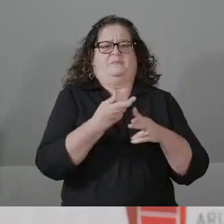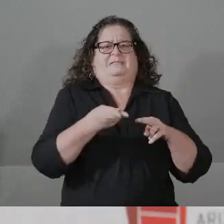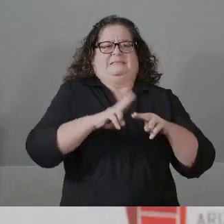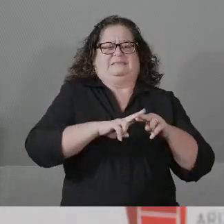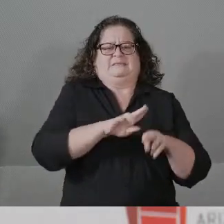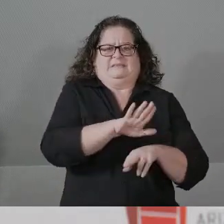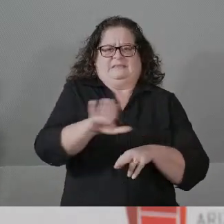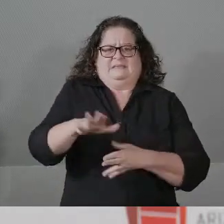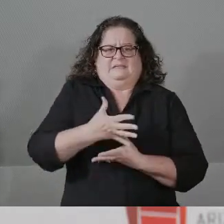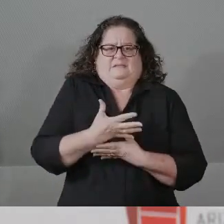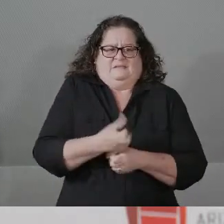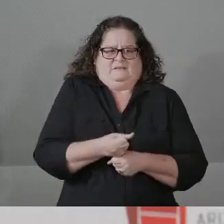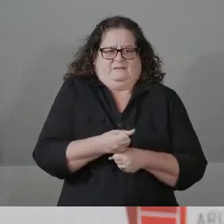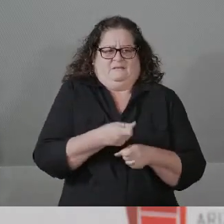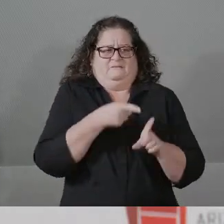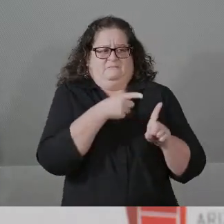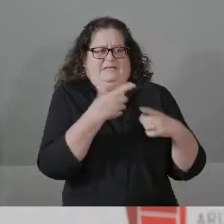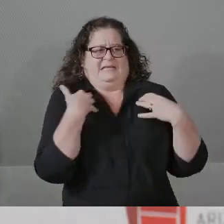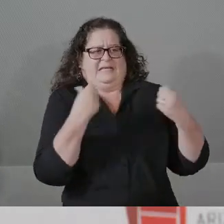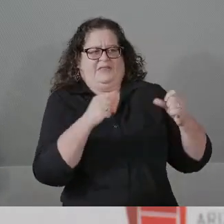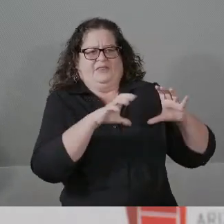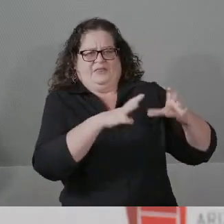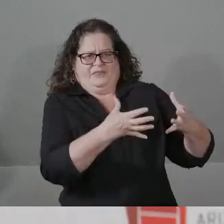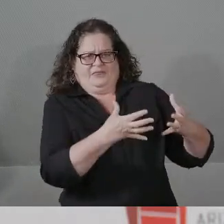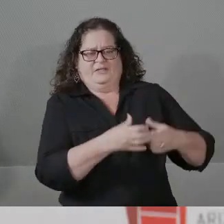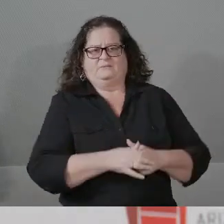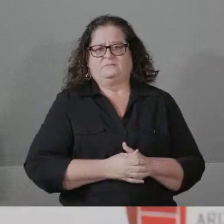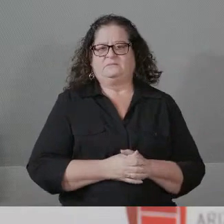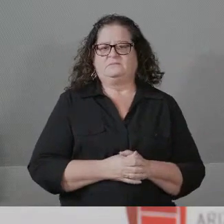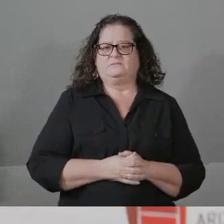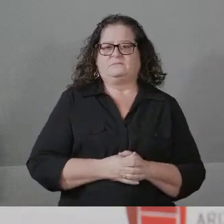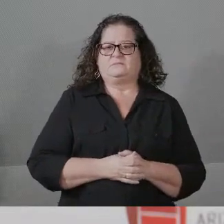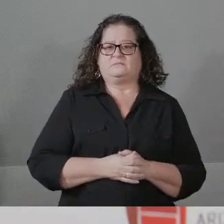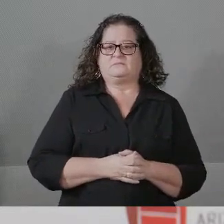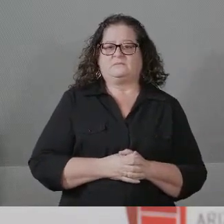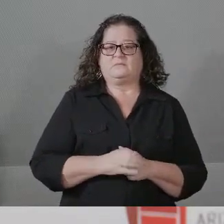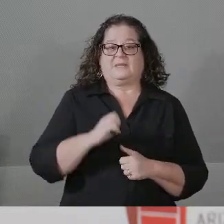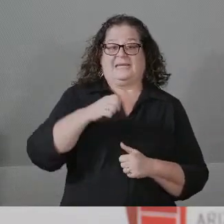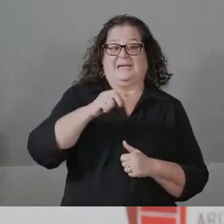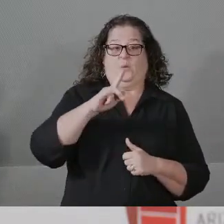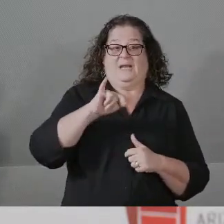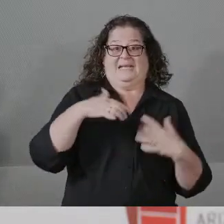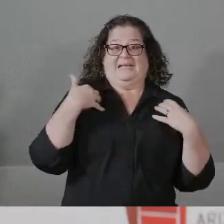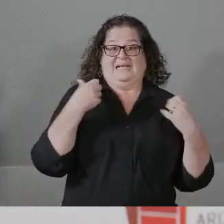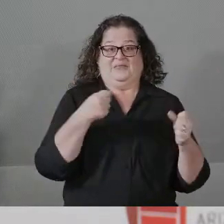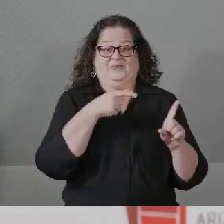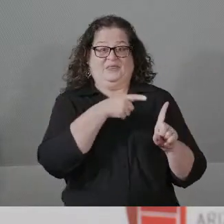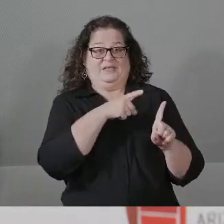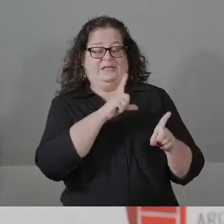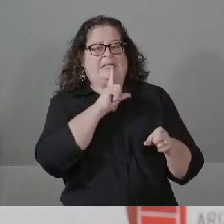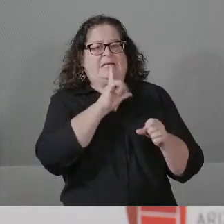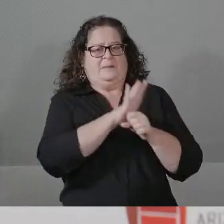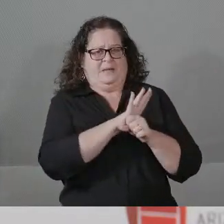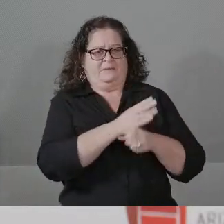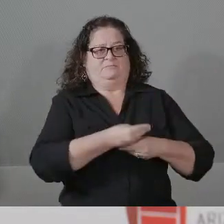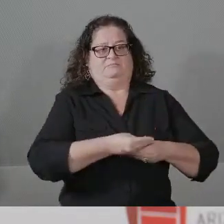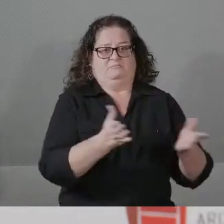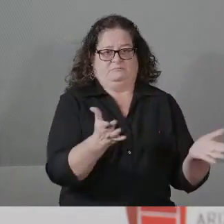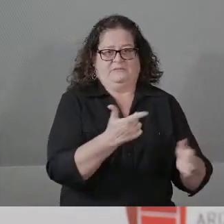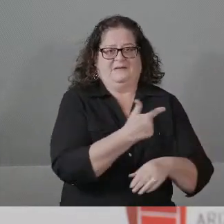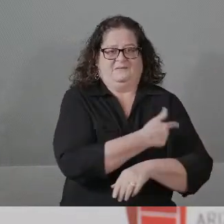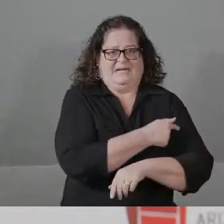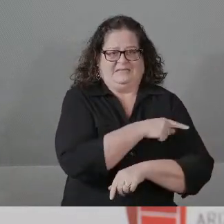are committed to ensuring the equitable distribution of COVID-19 vaccine to underserved, diverse communities, starting